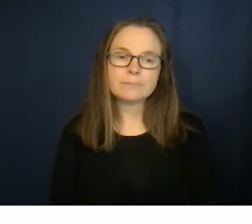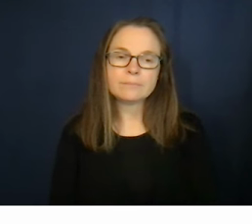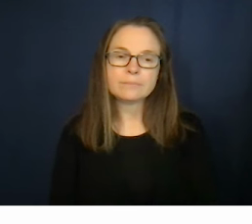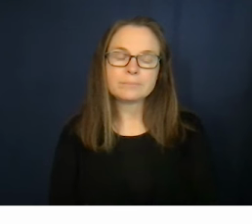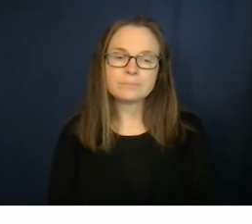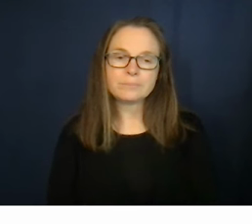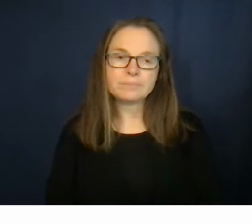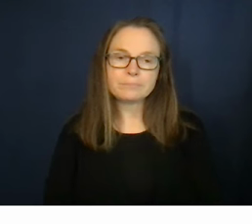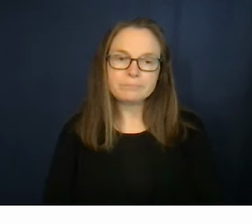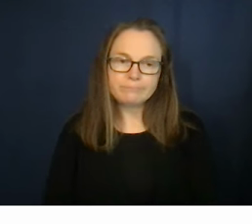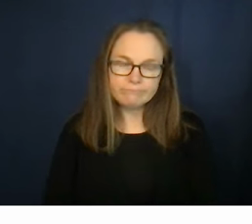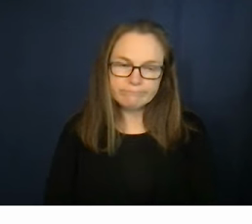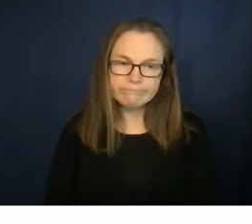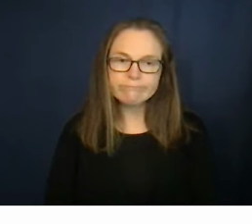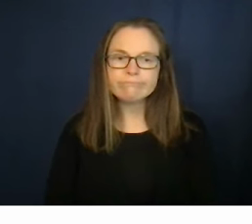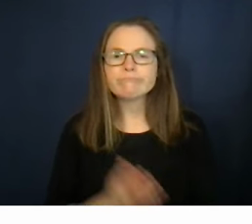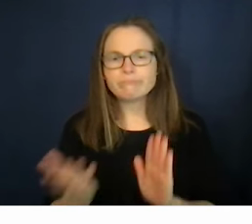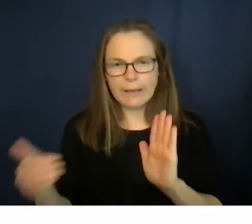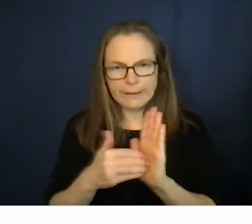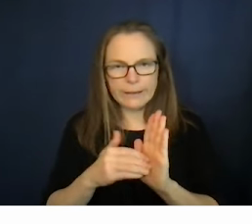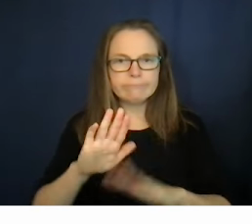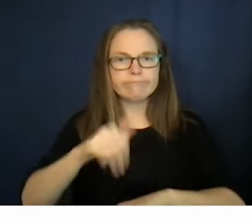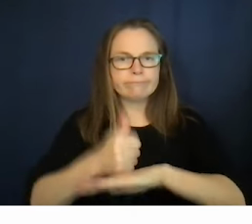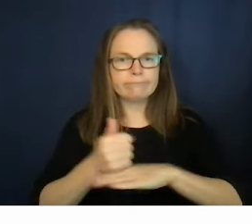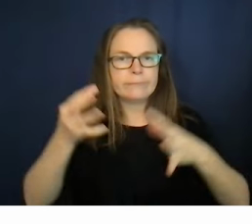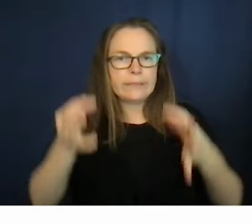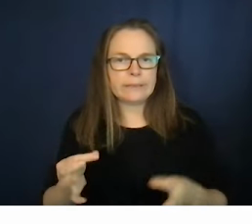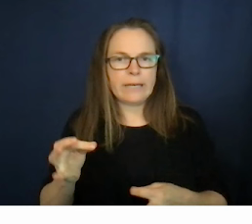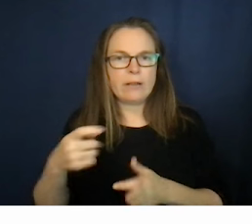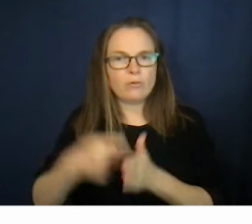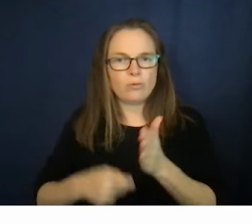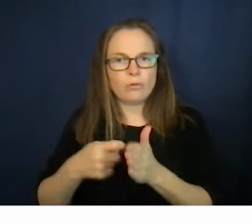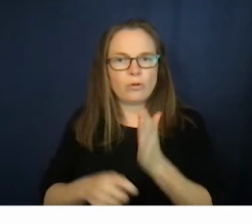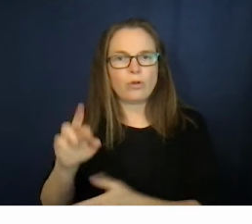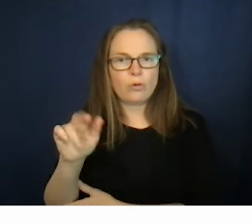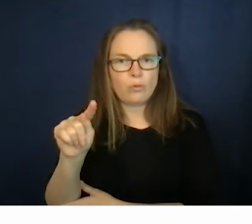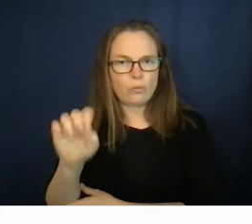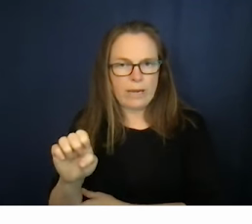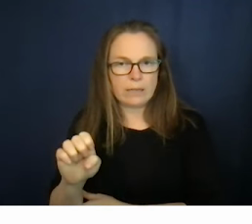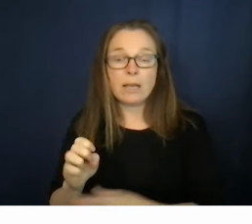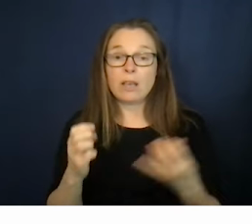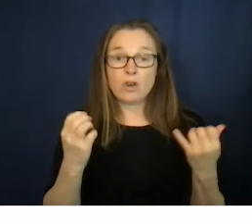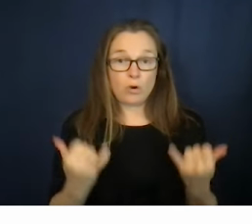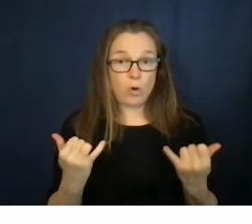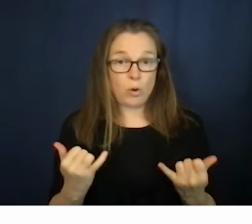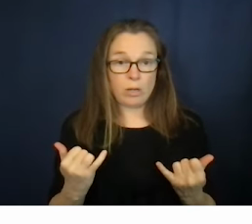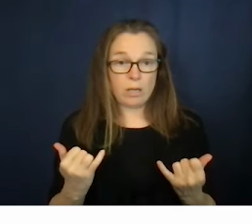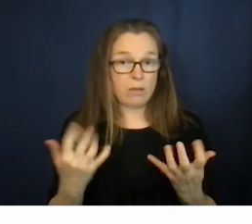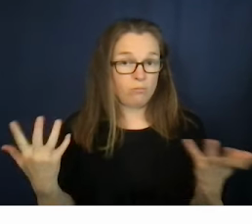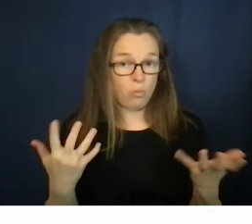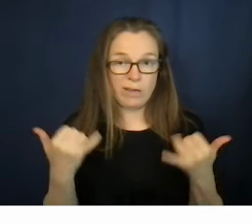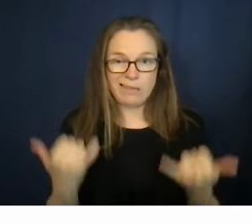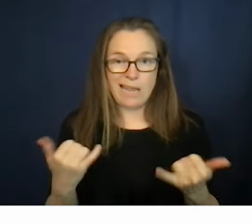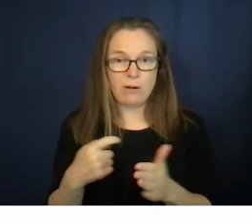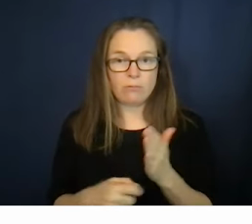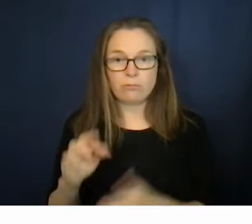So again, more about setting your rates and current rates overview. So let's talk about currently what the rates